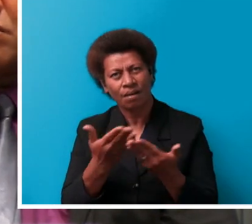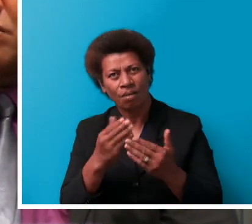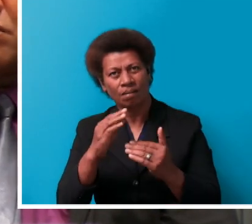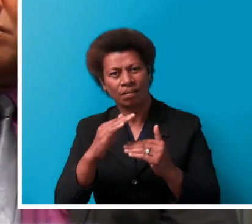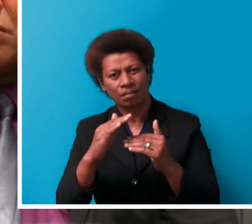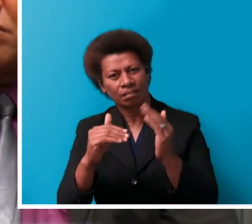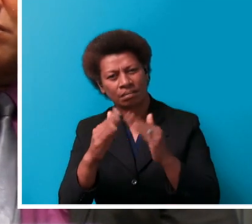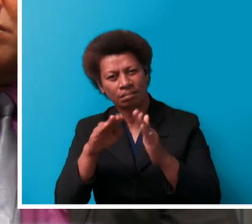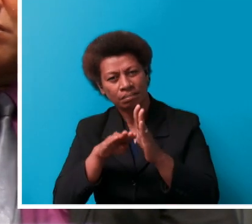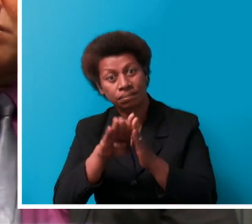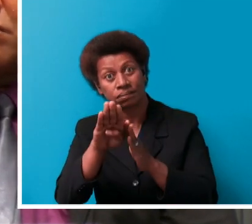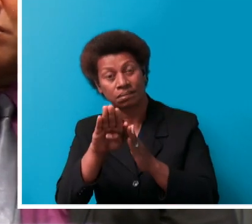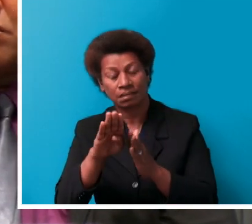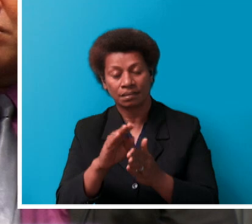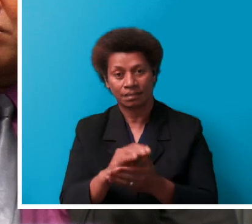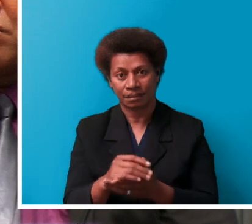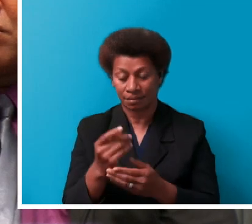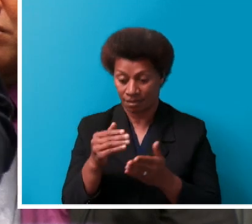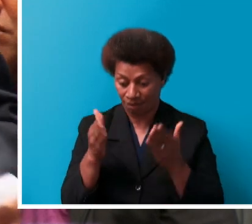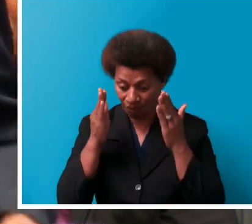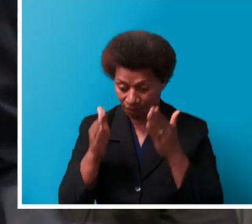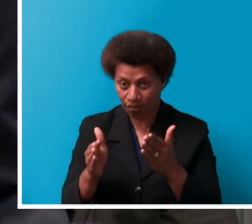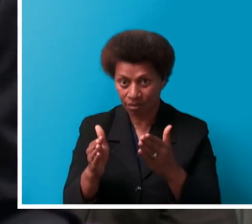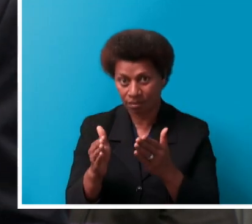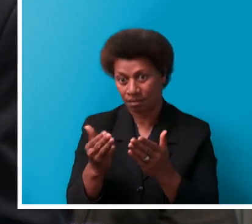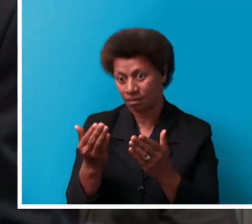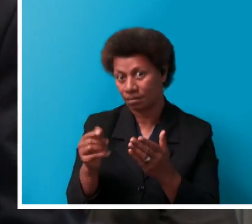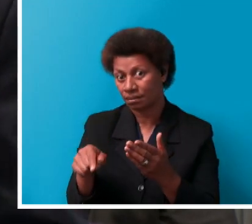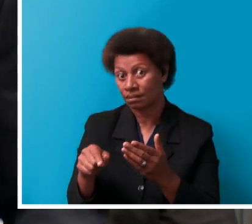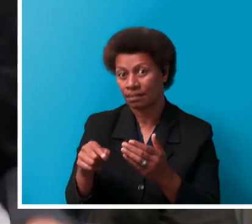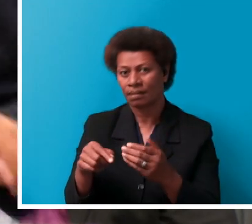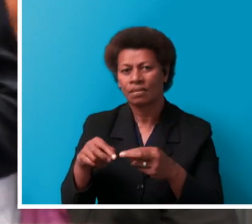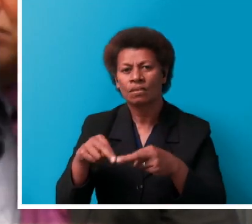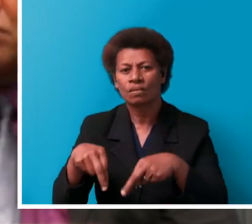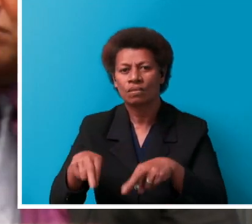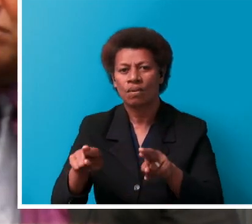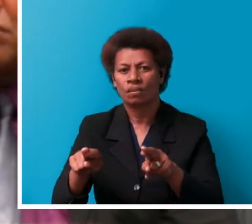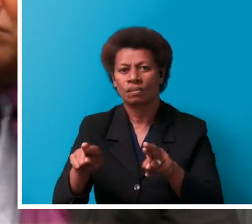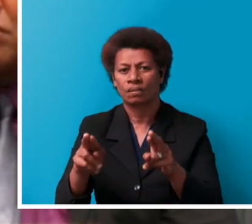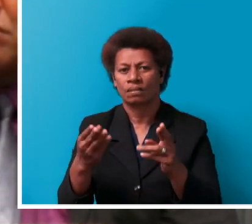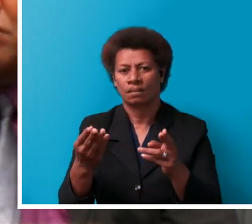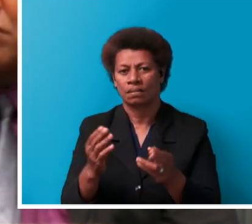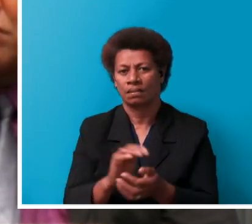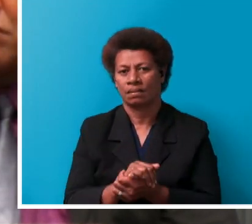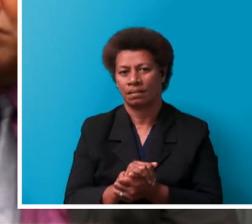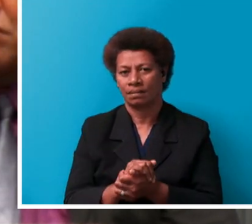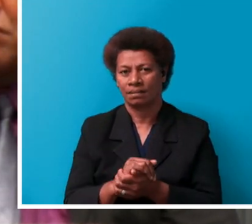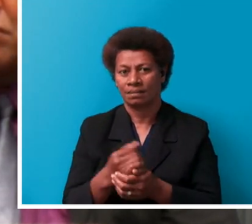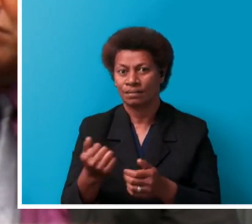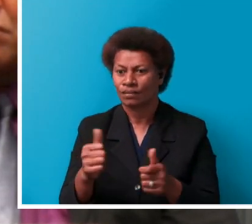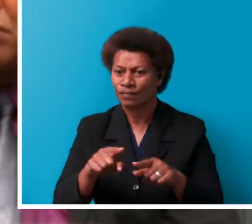now turn our focus to a vital sector of our infrastructure that is in the heart of our